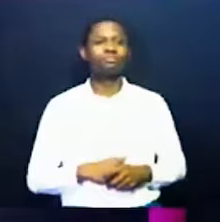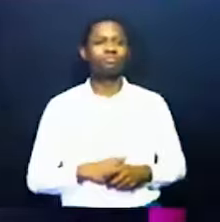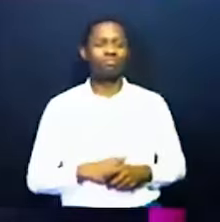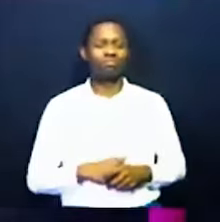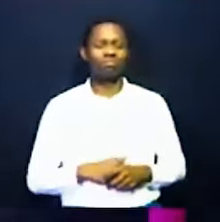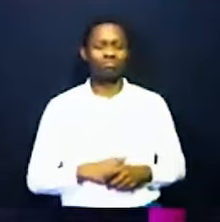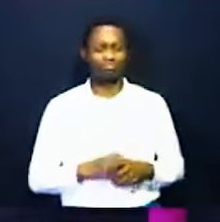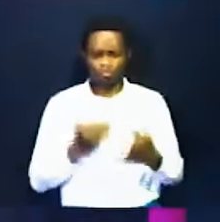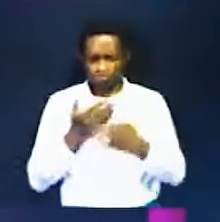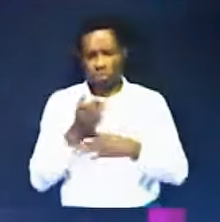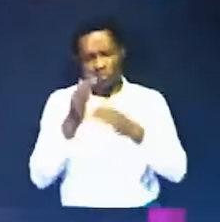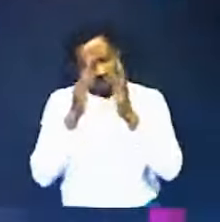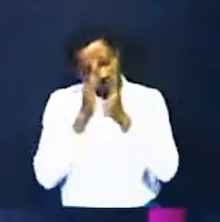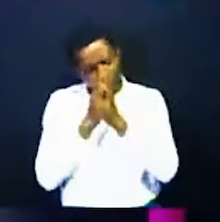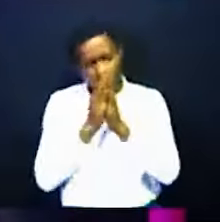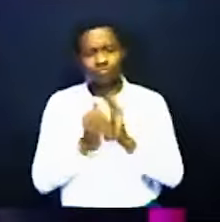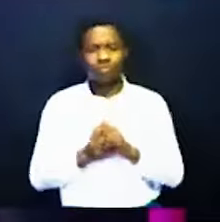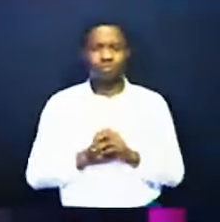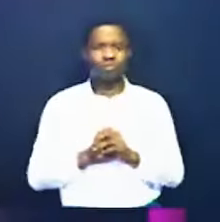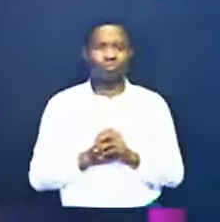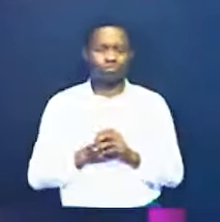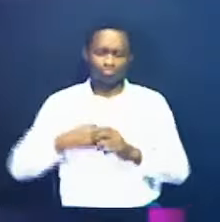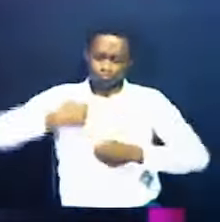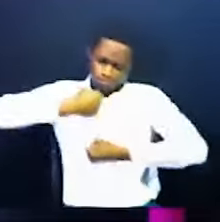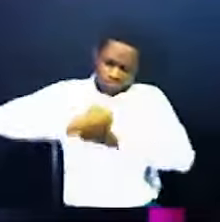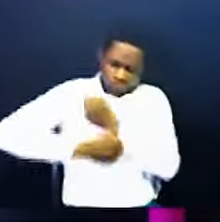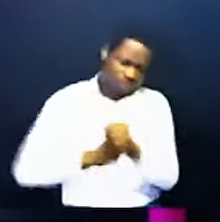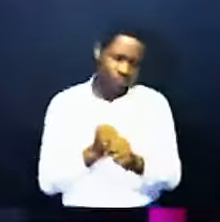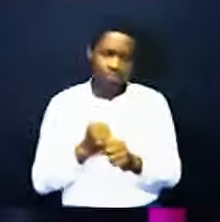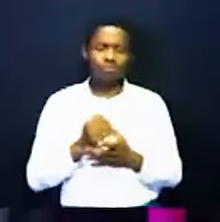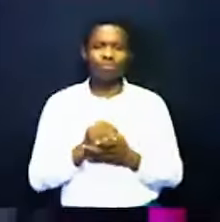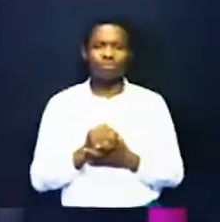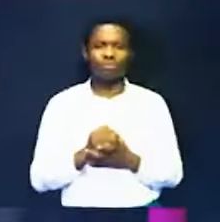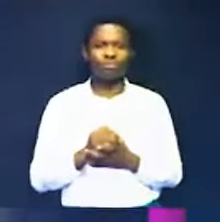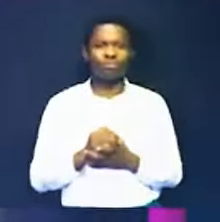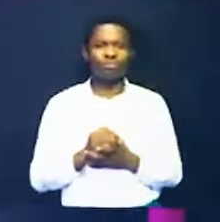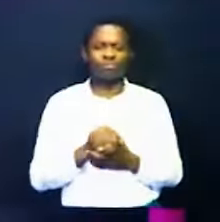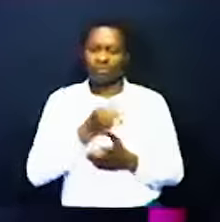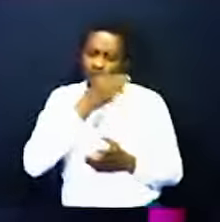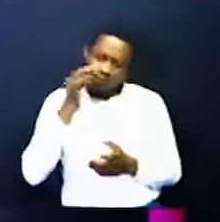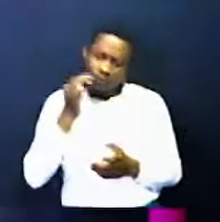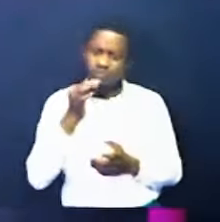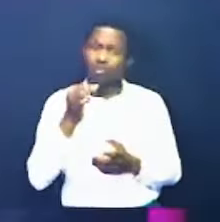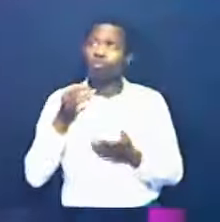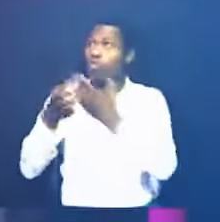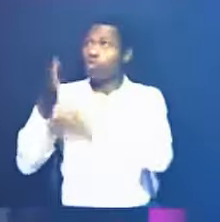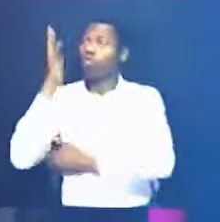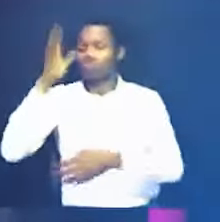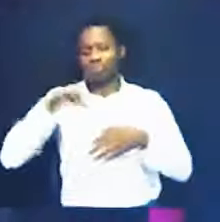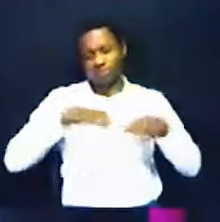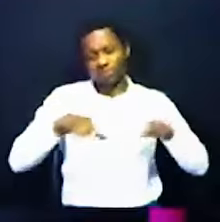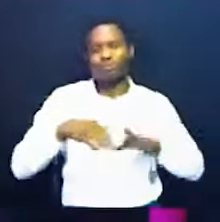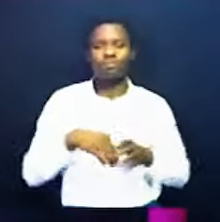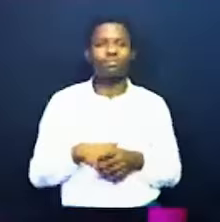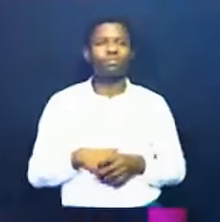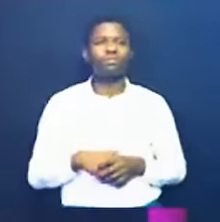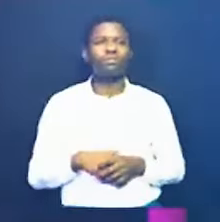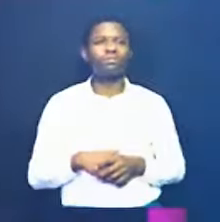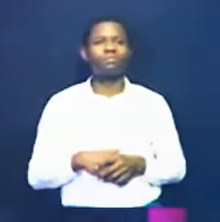Yes, by prayer. Rest. He will perform.